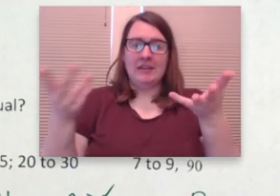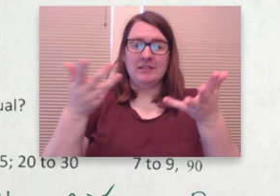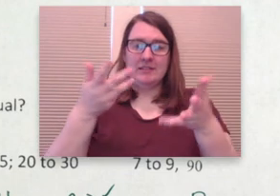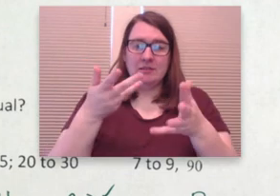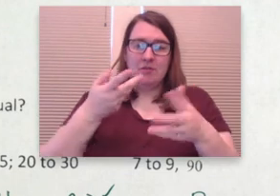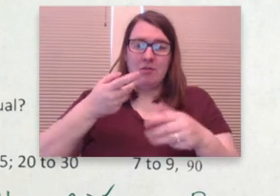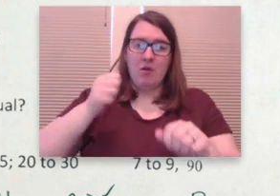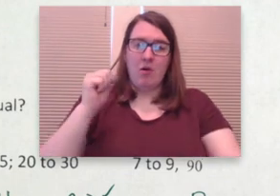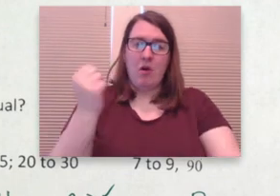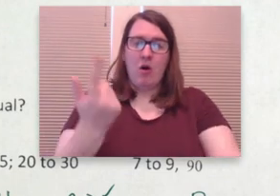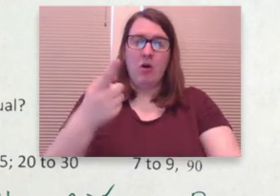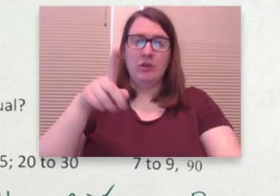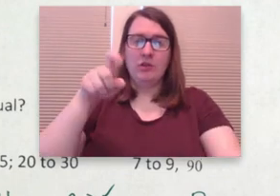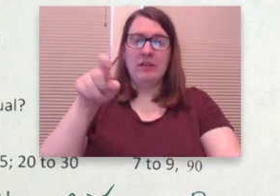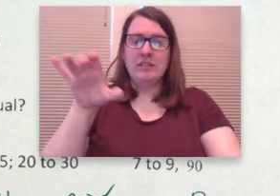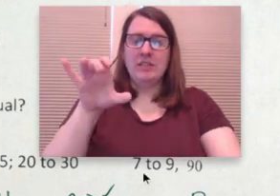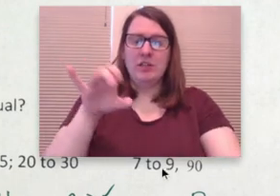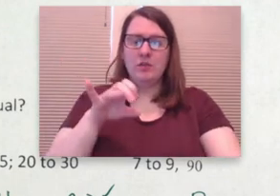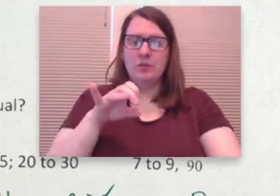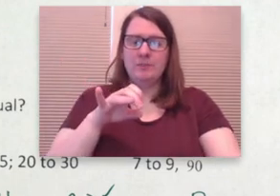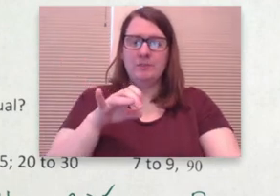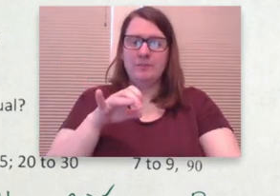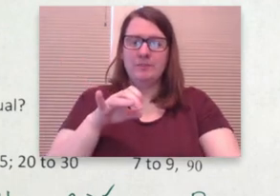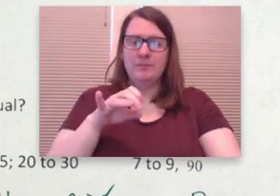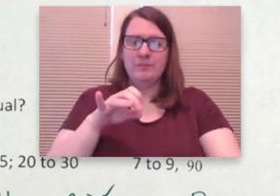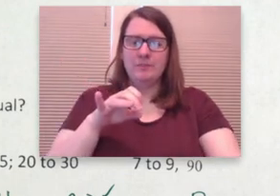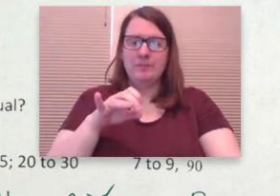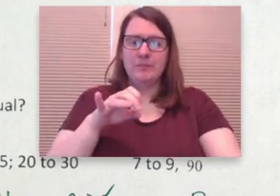And that's all you need to do.